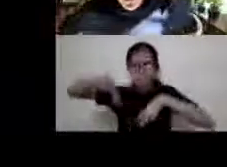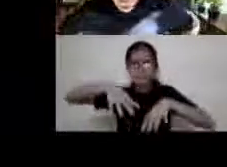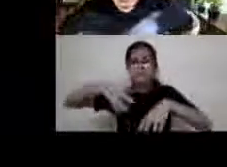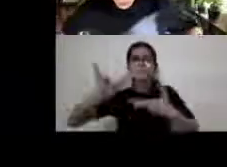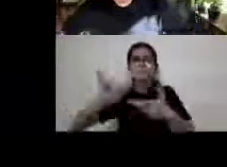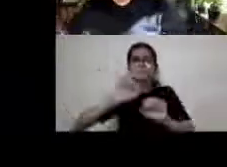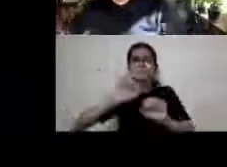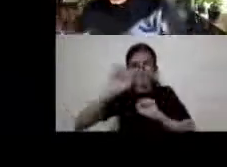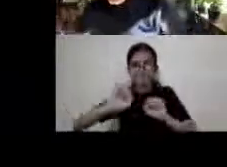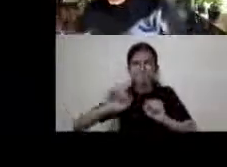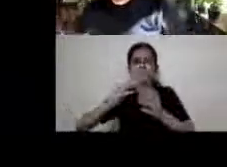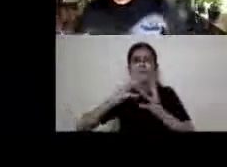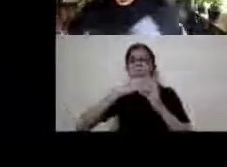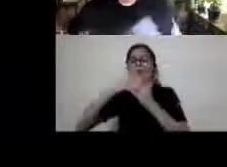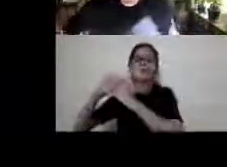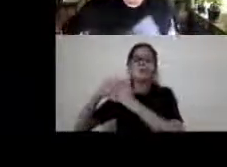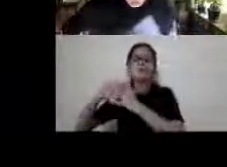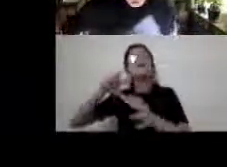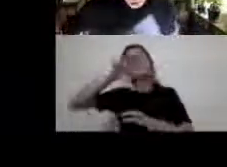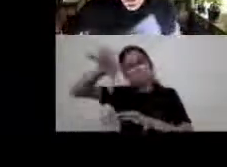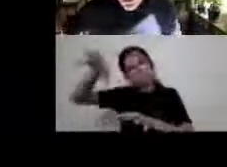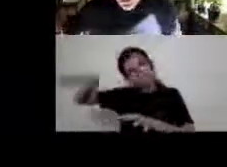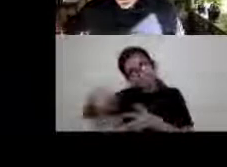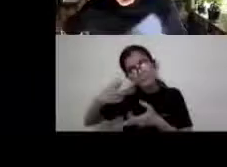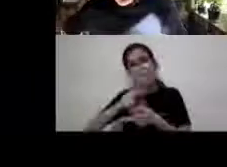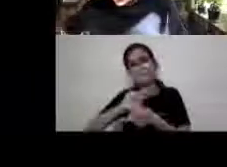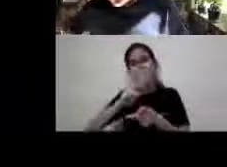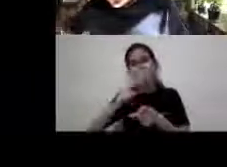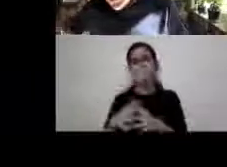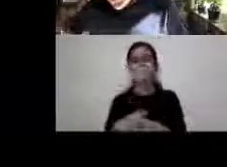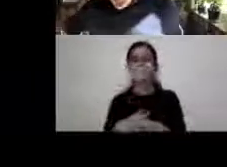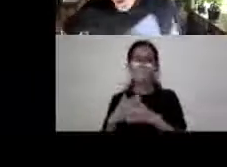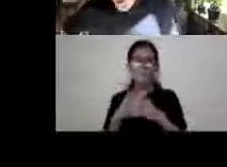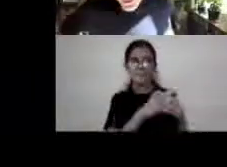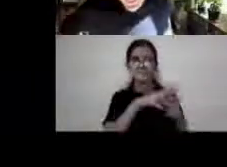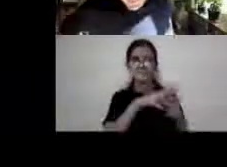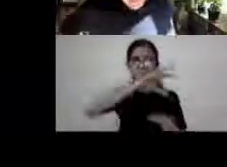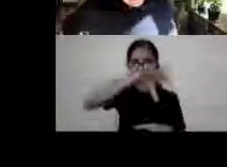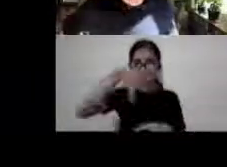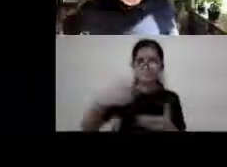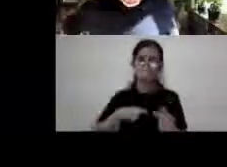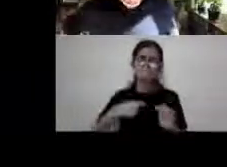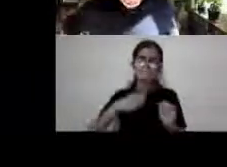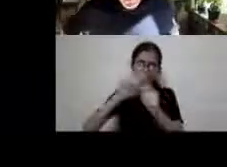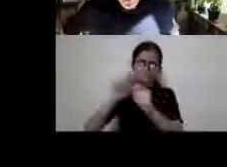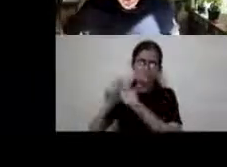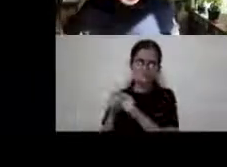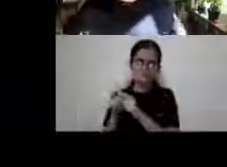country, where we are working